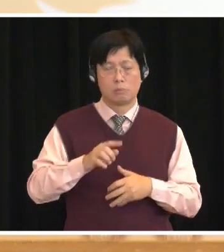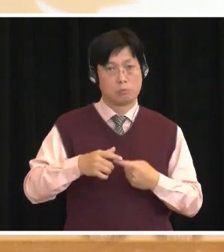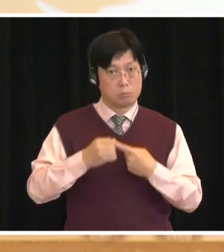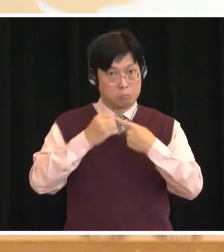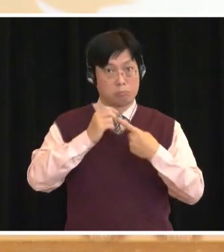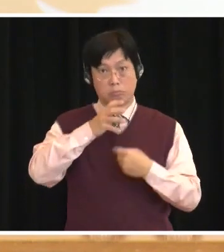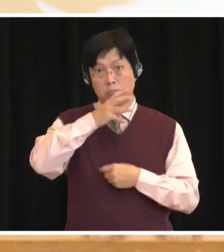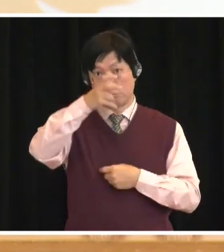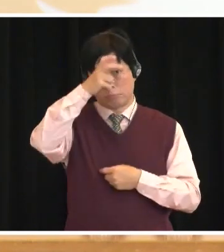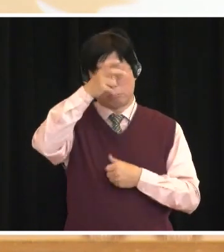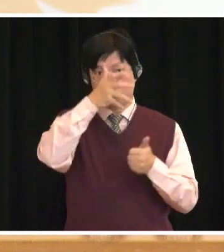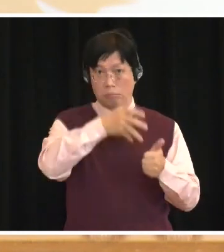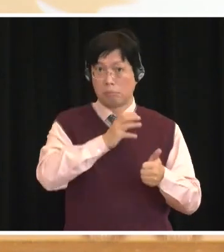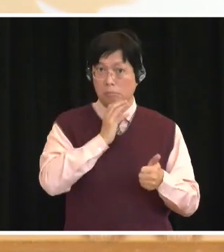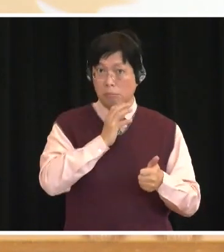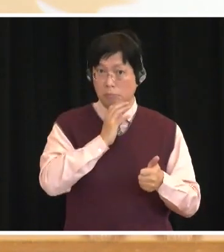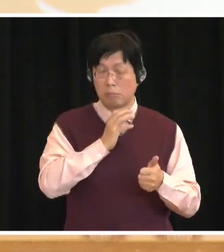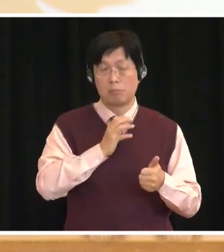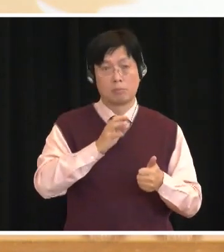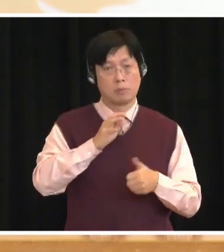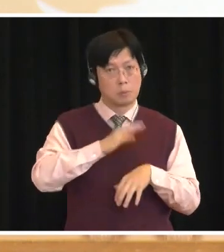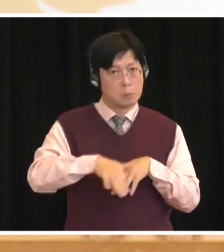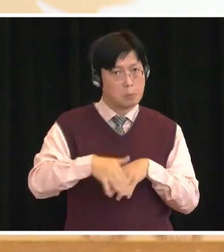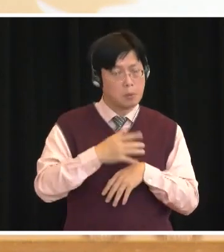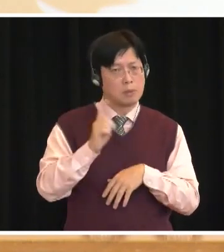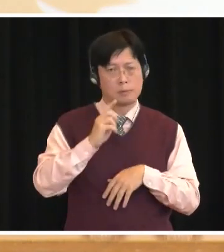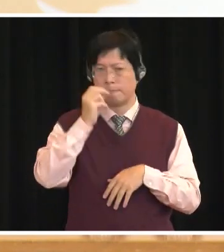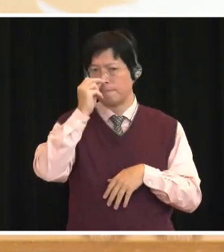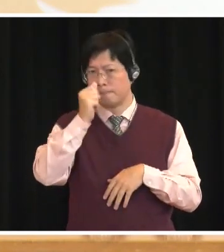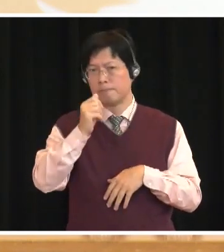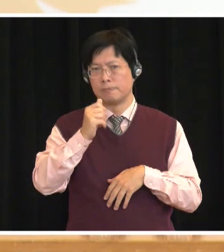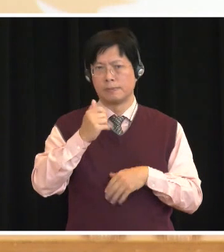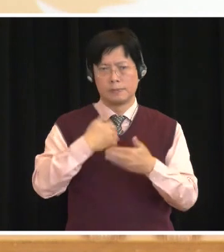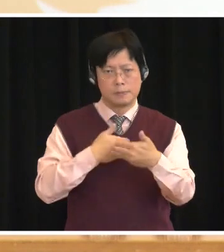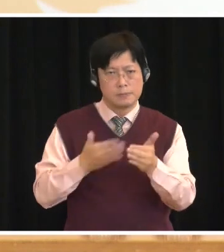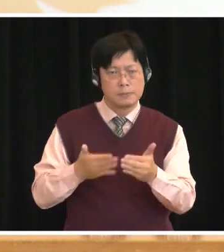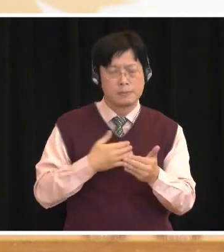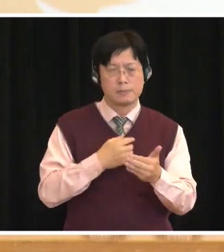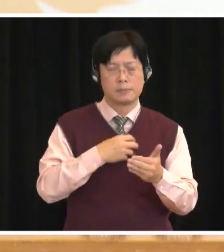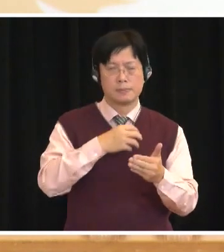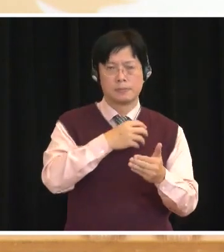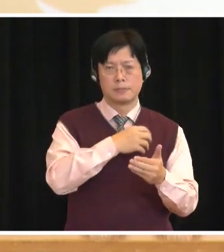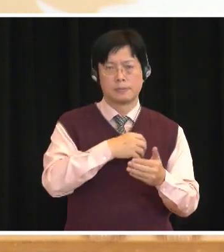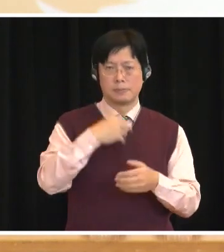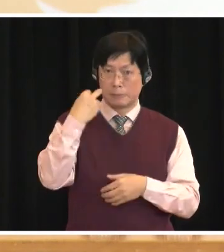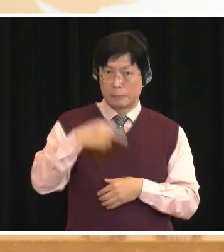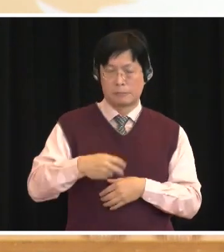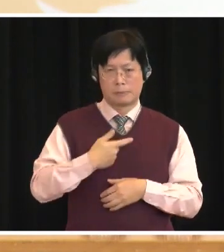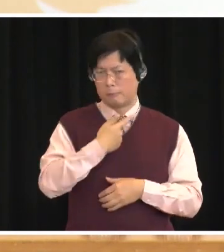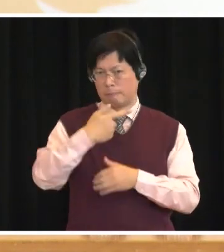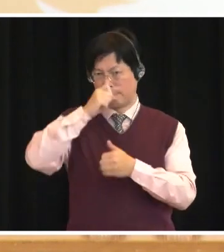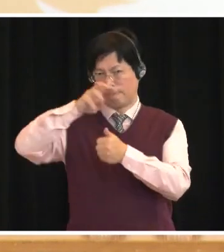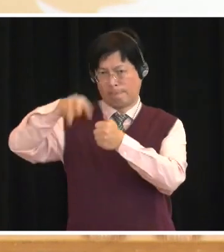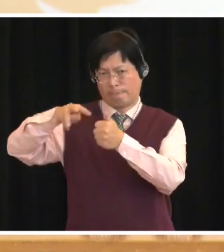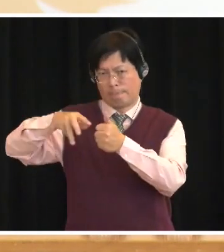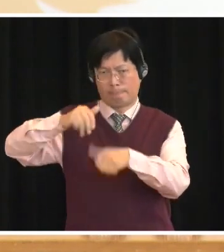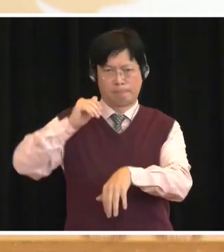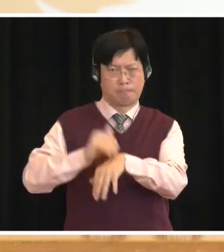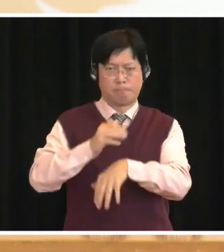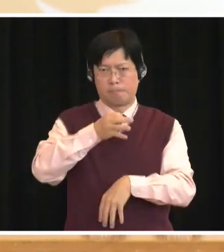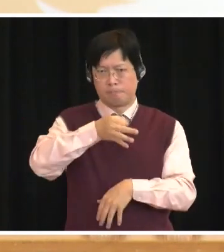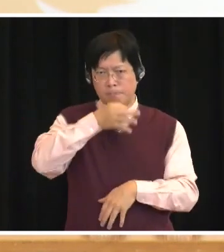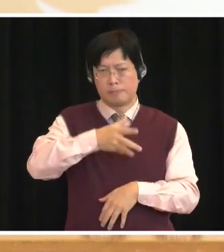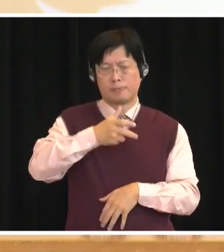for those interviews? Are there well-trained police officers to do it? Are those